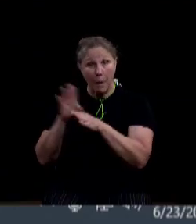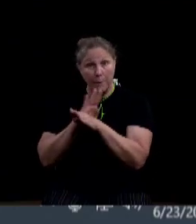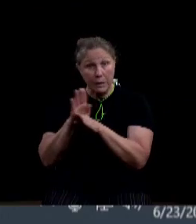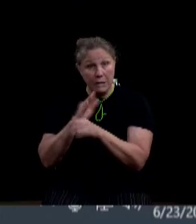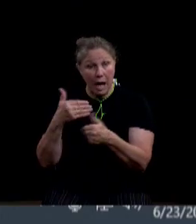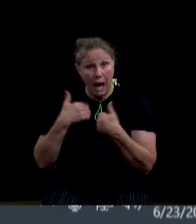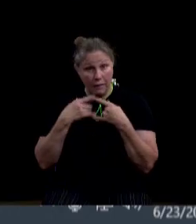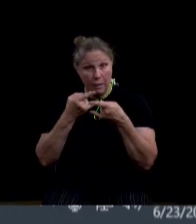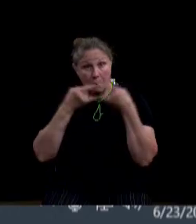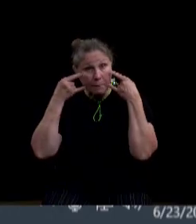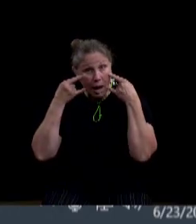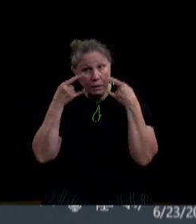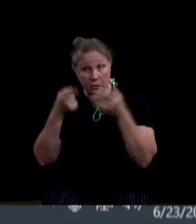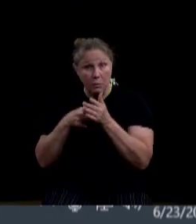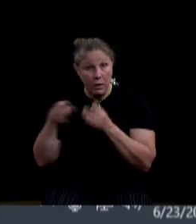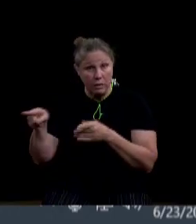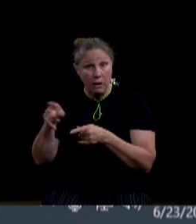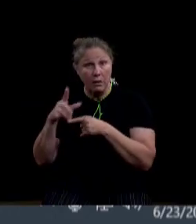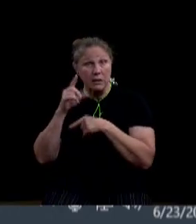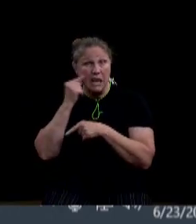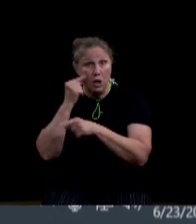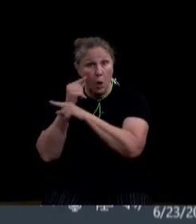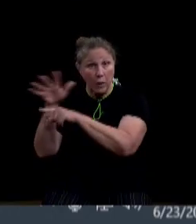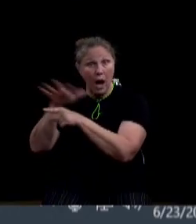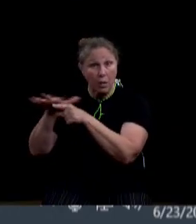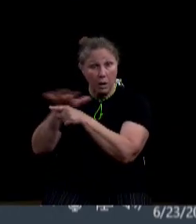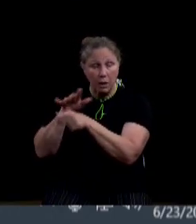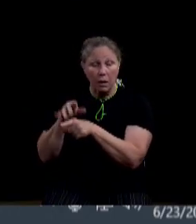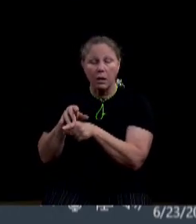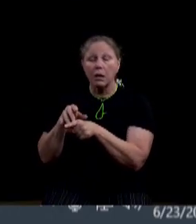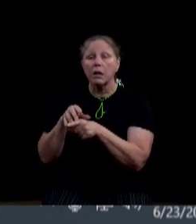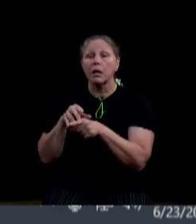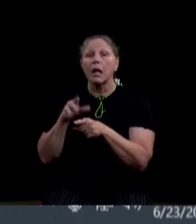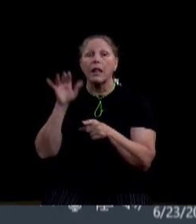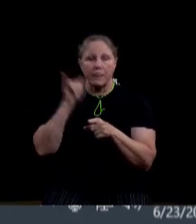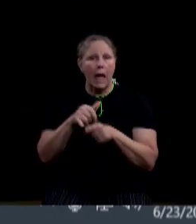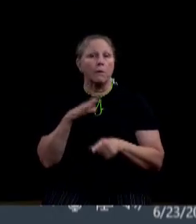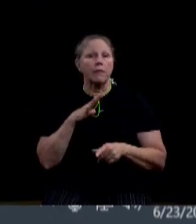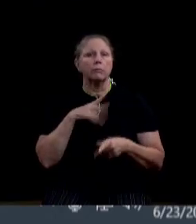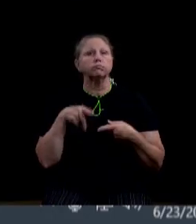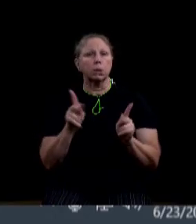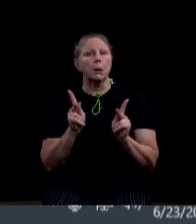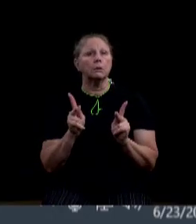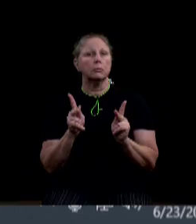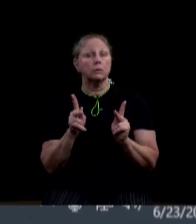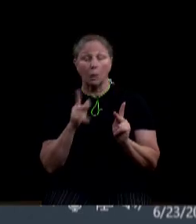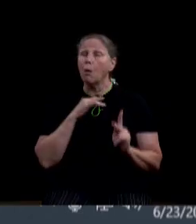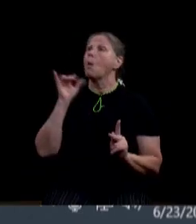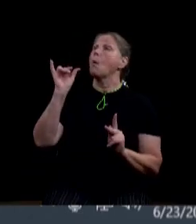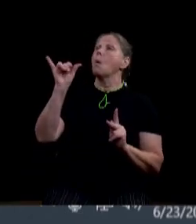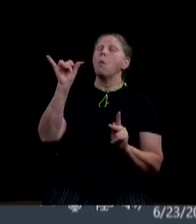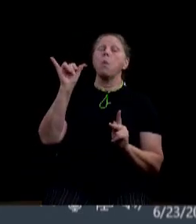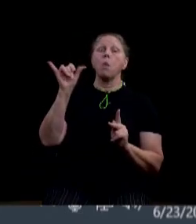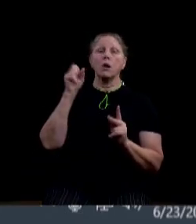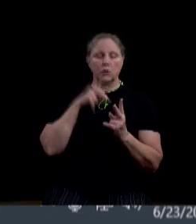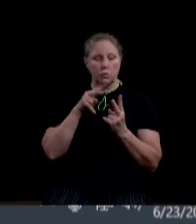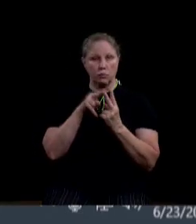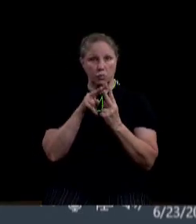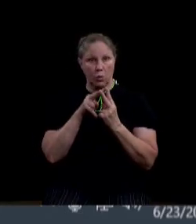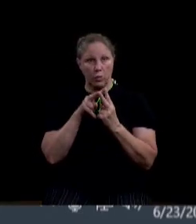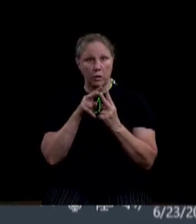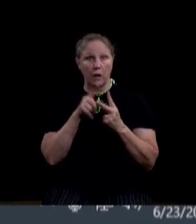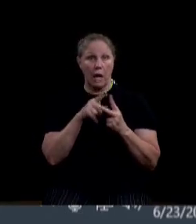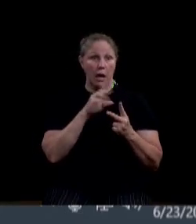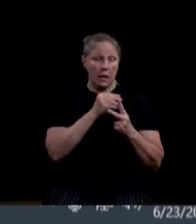and their customers was permissible under his orders. So those two things combined caused me to think we